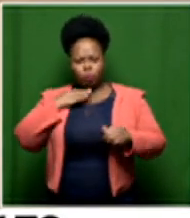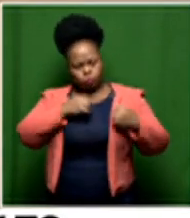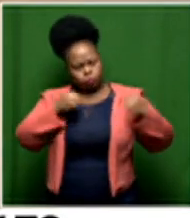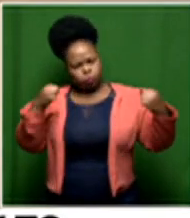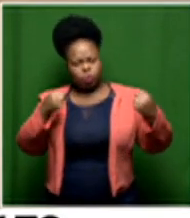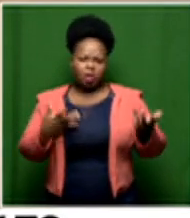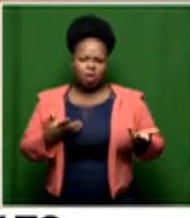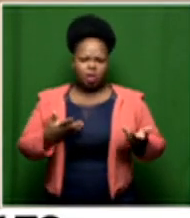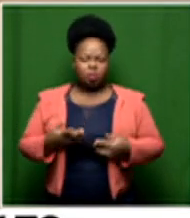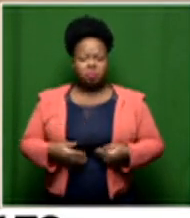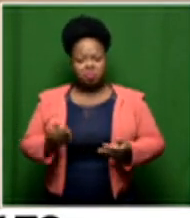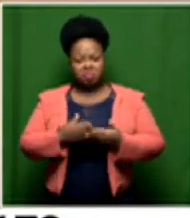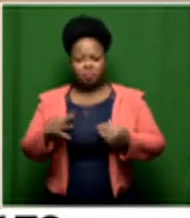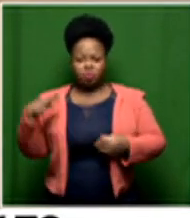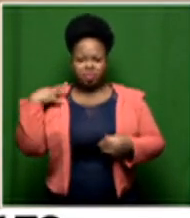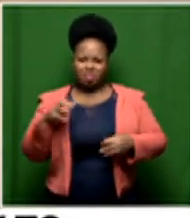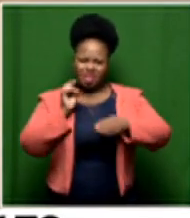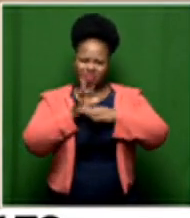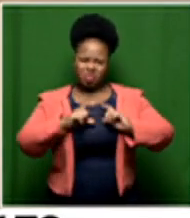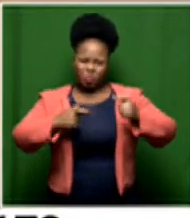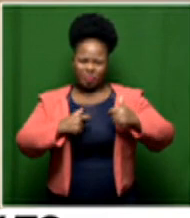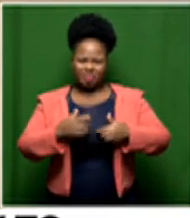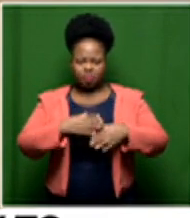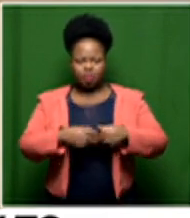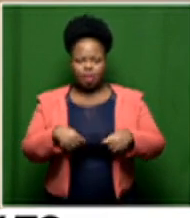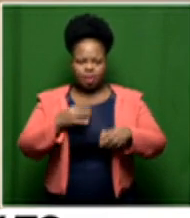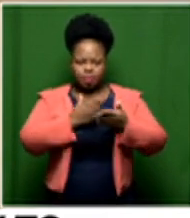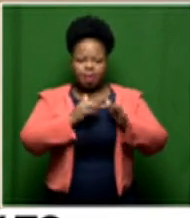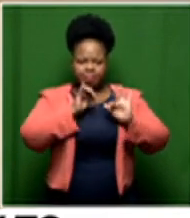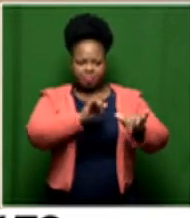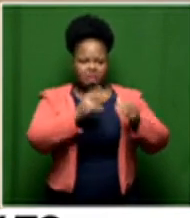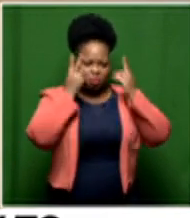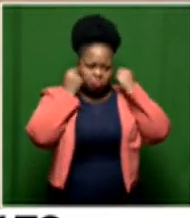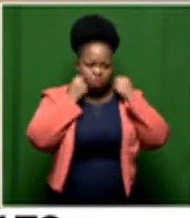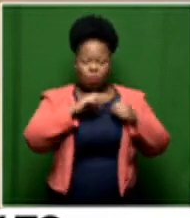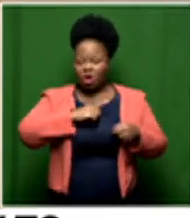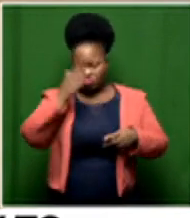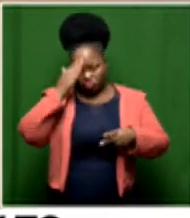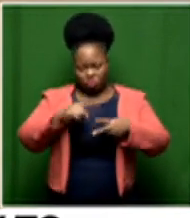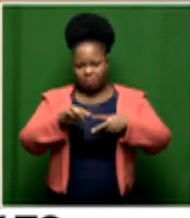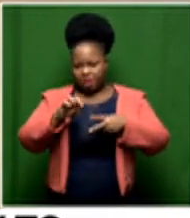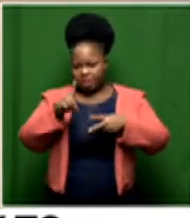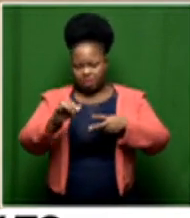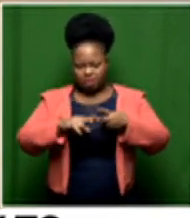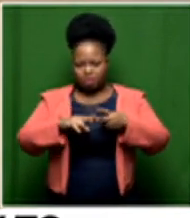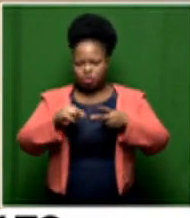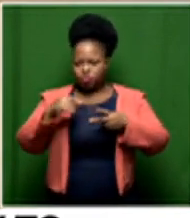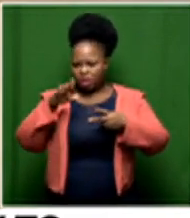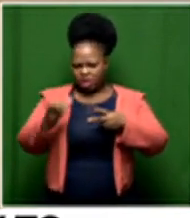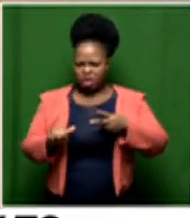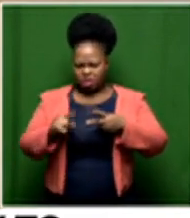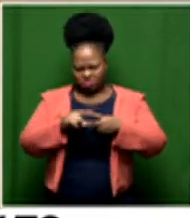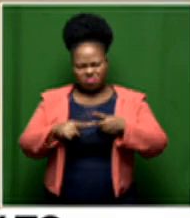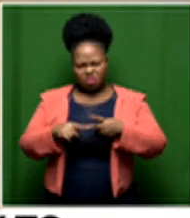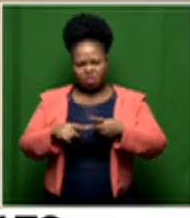inconvenient voices from those ministerial advisory committees, because, as you know, both Dr. Mahdi and Dr. Gray have